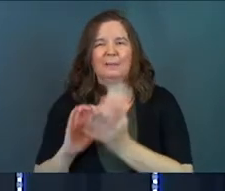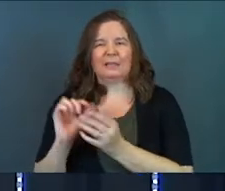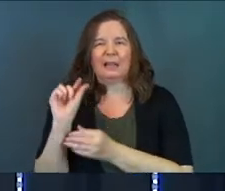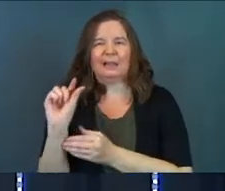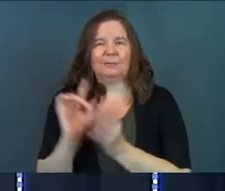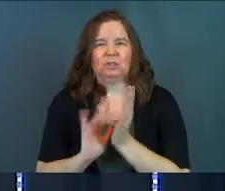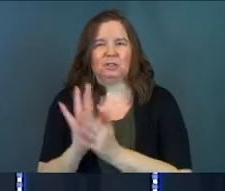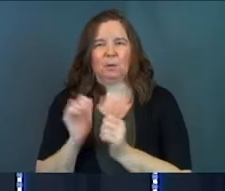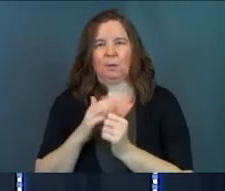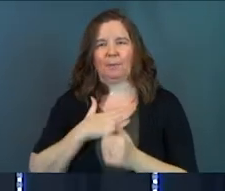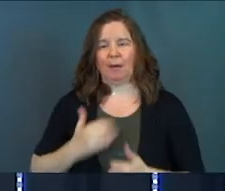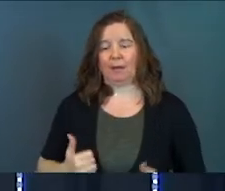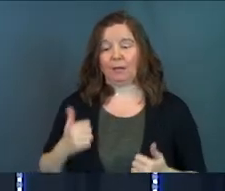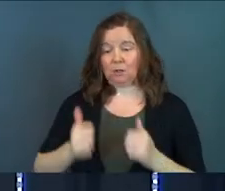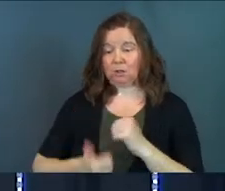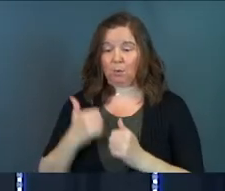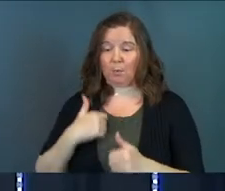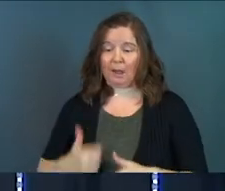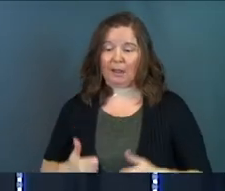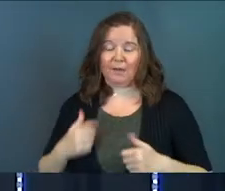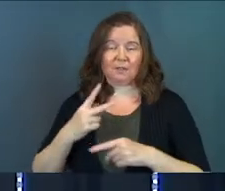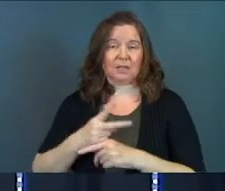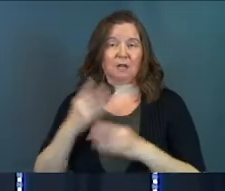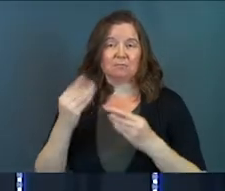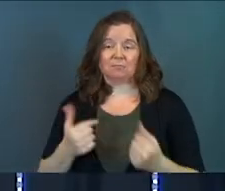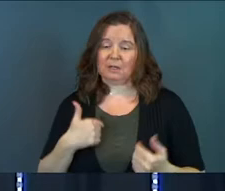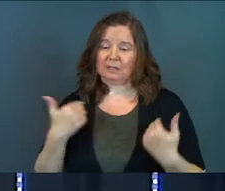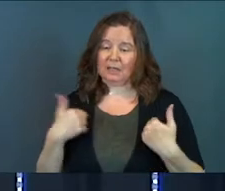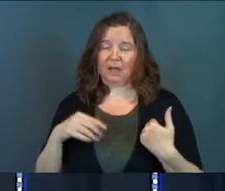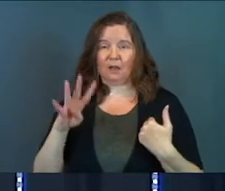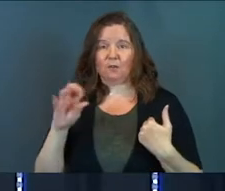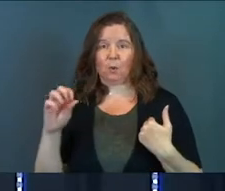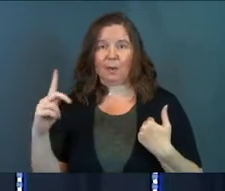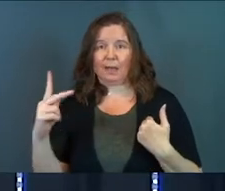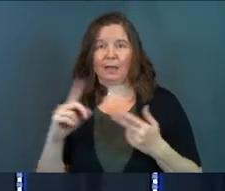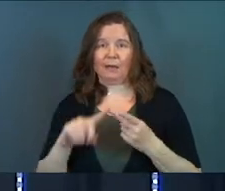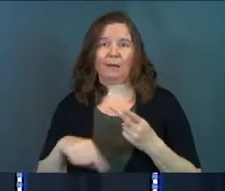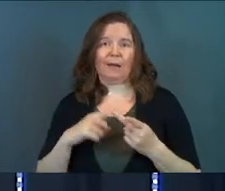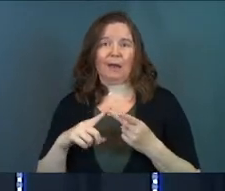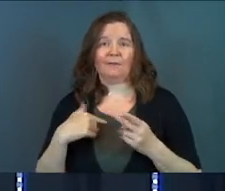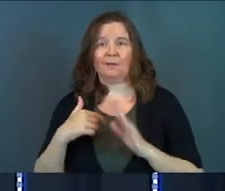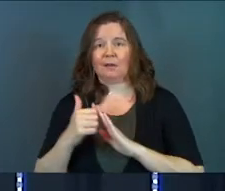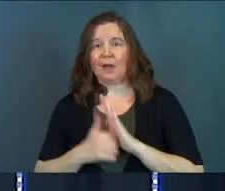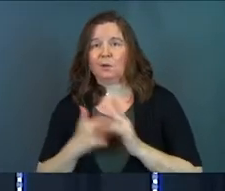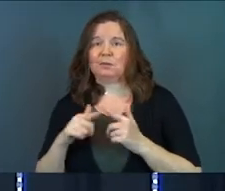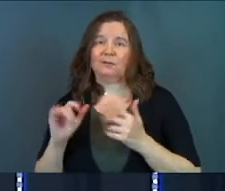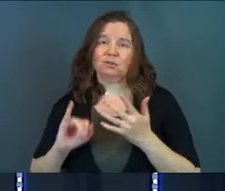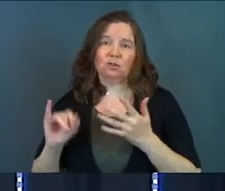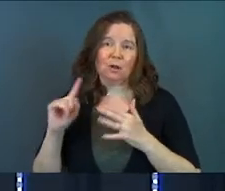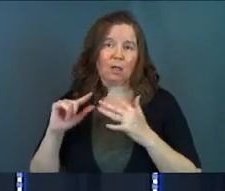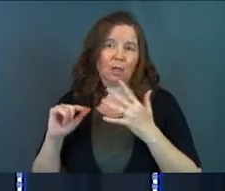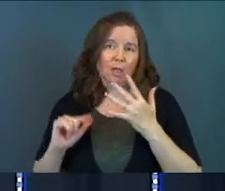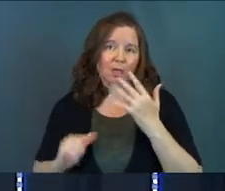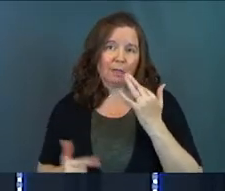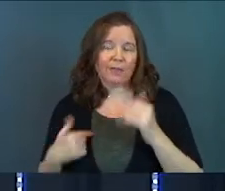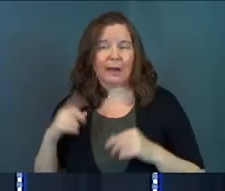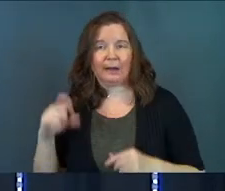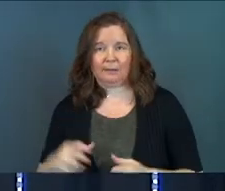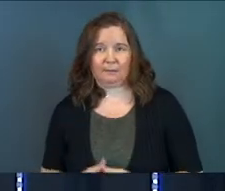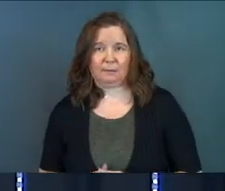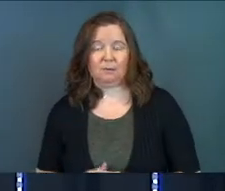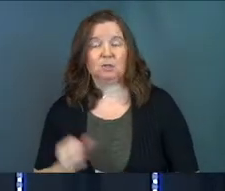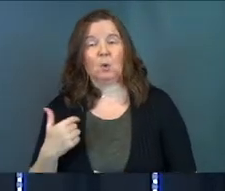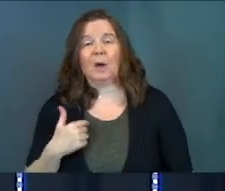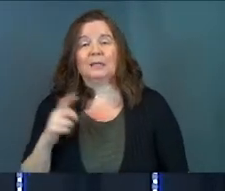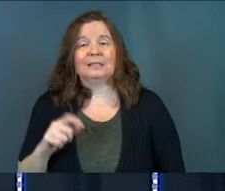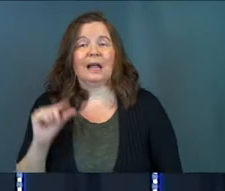little bit of Jesus with my life, because most of my life is taken care of because I've got 401ks, and I've got accounts, and I've got insurance, and I've got all the things that I need.